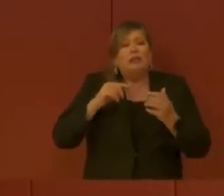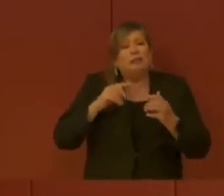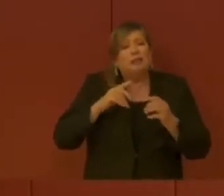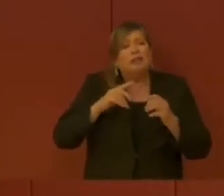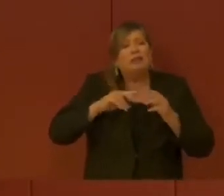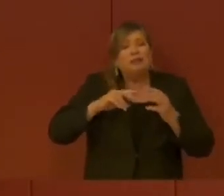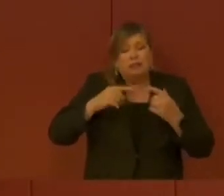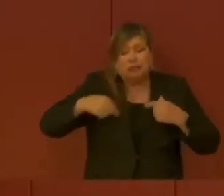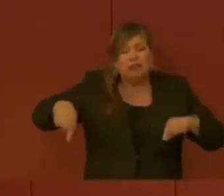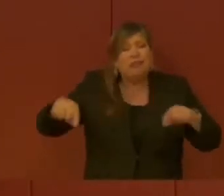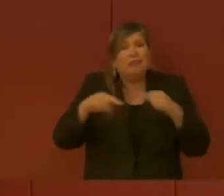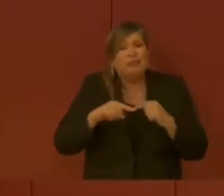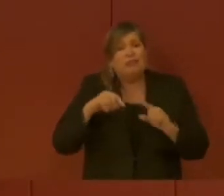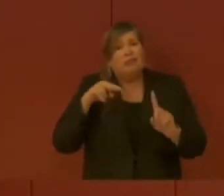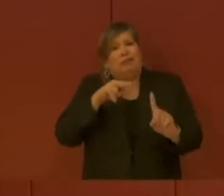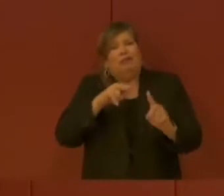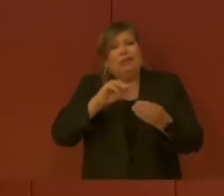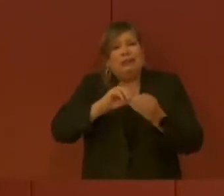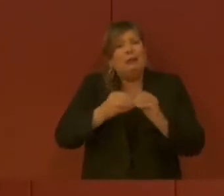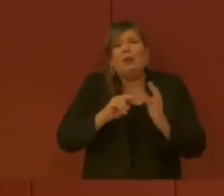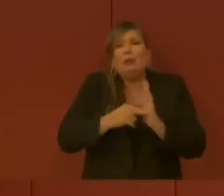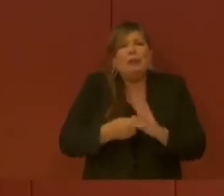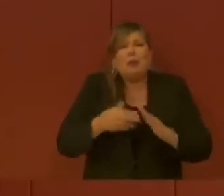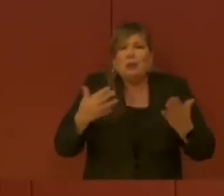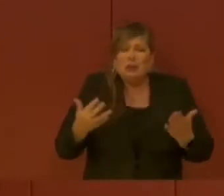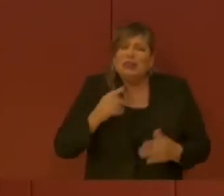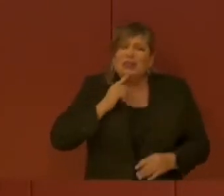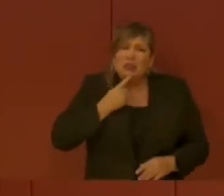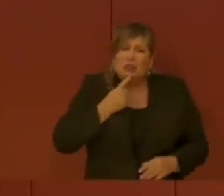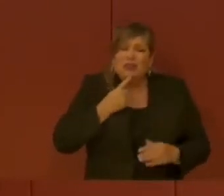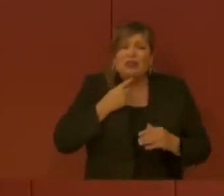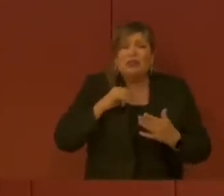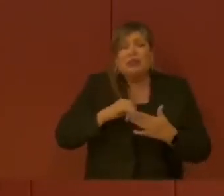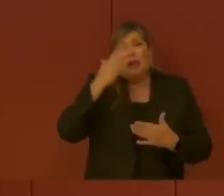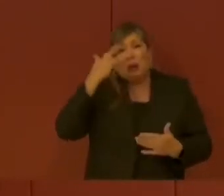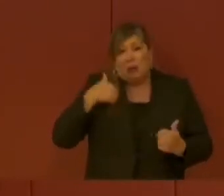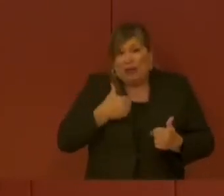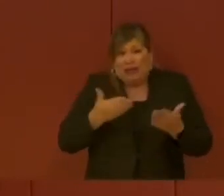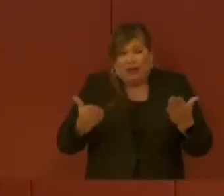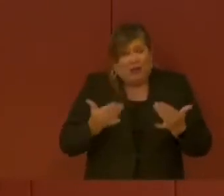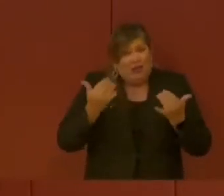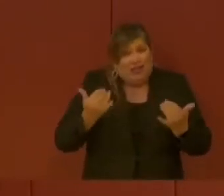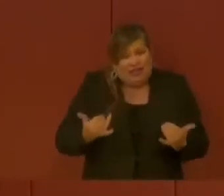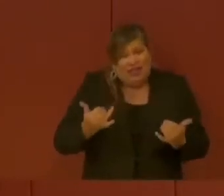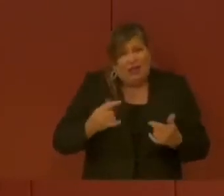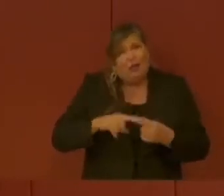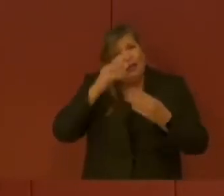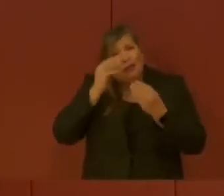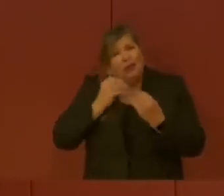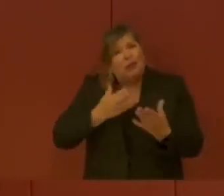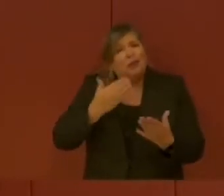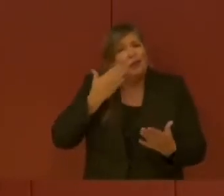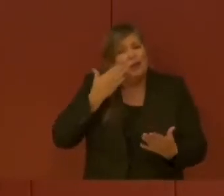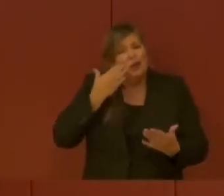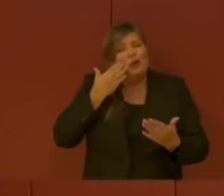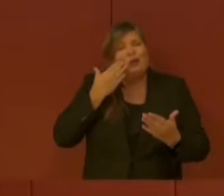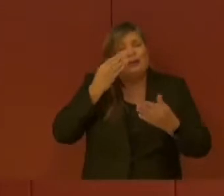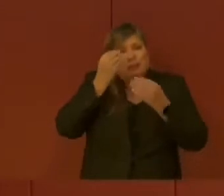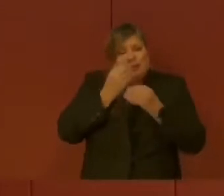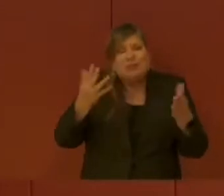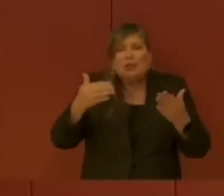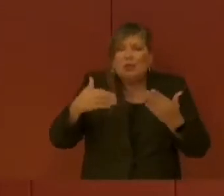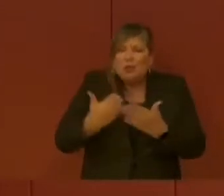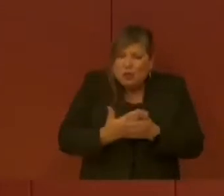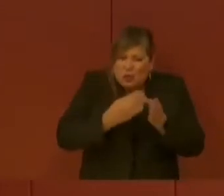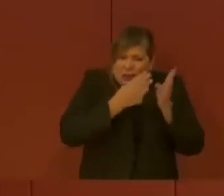completely different for other people. And that's exactly why I'm here today, to update you and to announce a new strategy